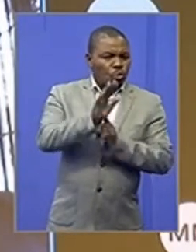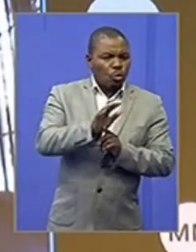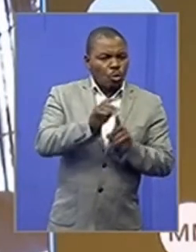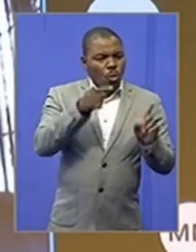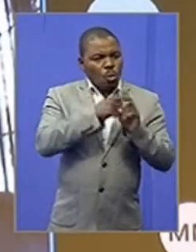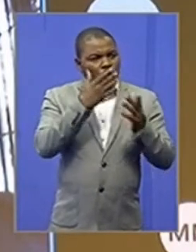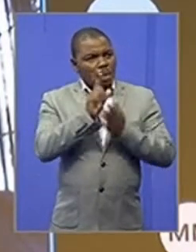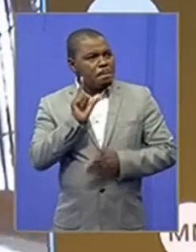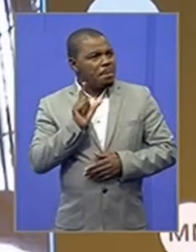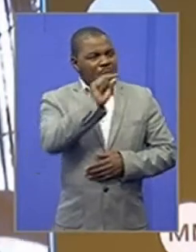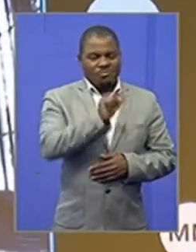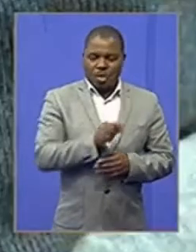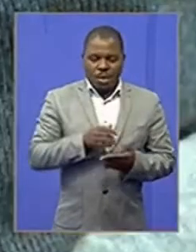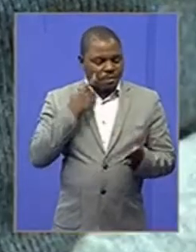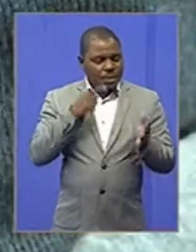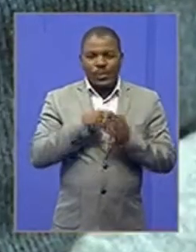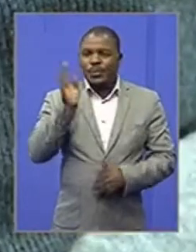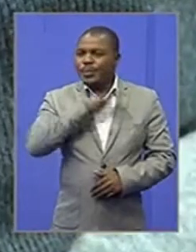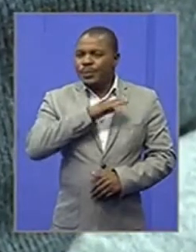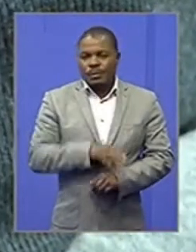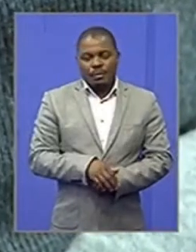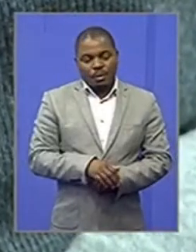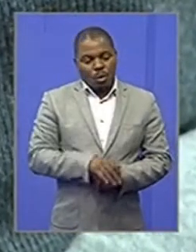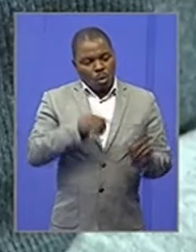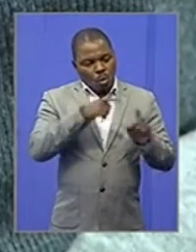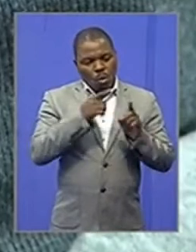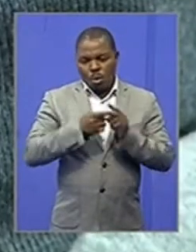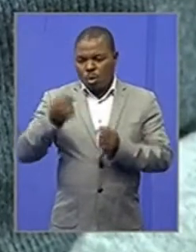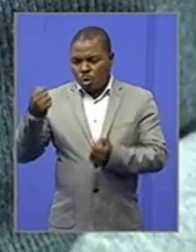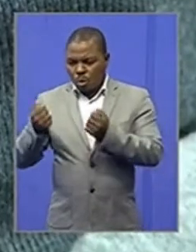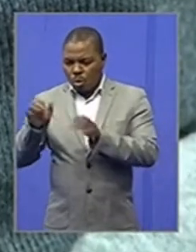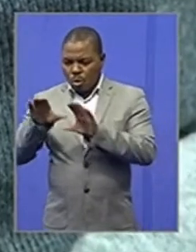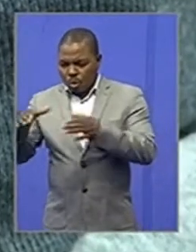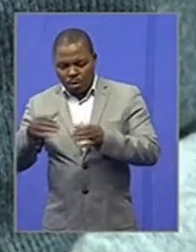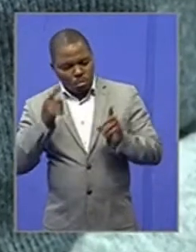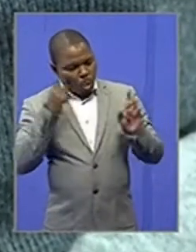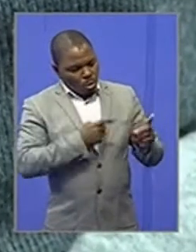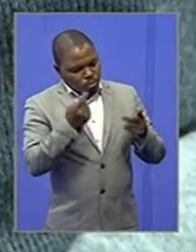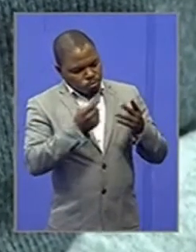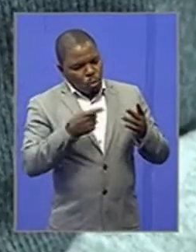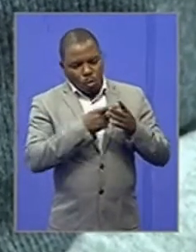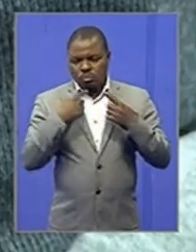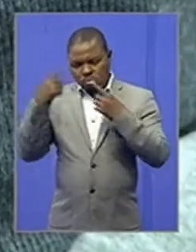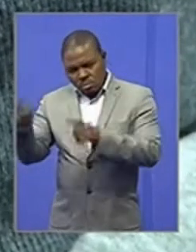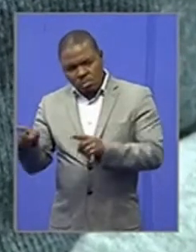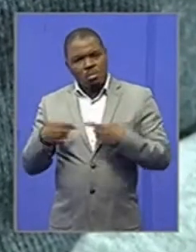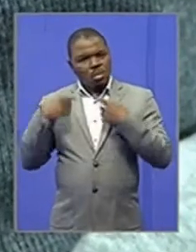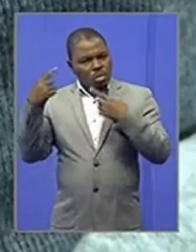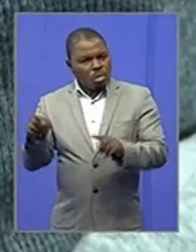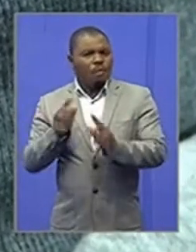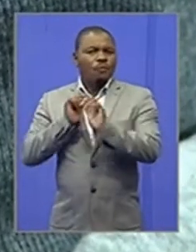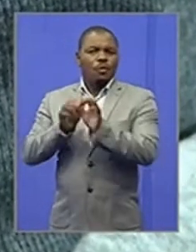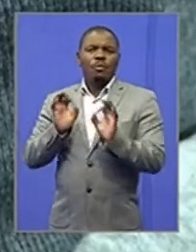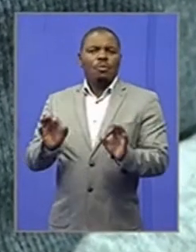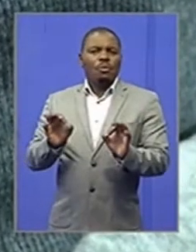ka ngwega mo nageng. Ba re o ntse a inaakanyela ditaelo tsa khomišene fa a ne a laelwa go tlisa ditlankana tse di mabapi le